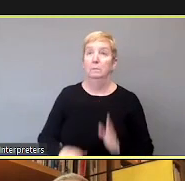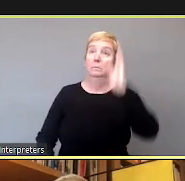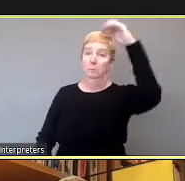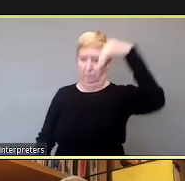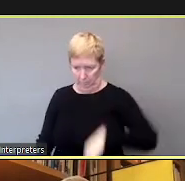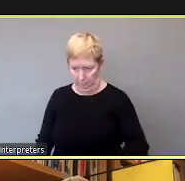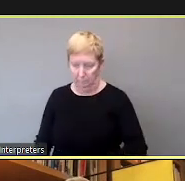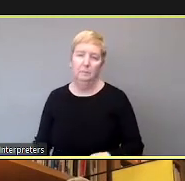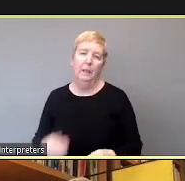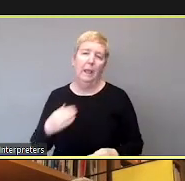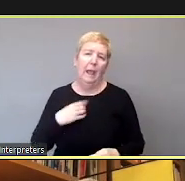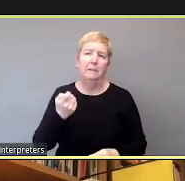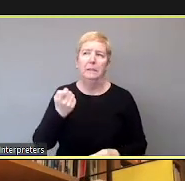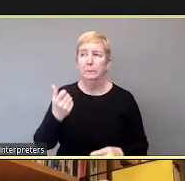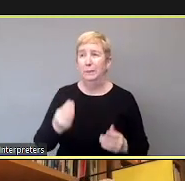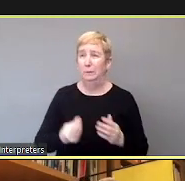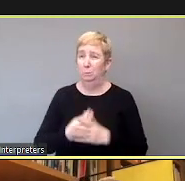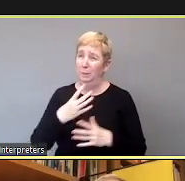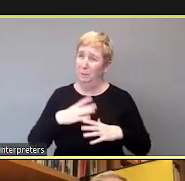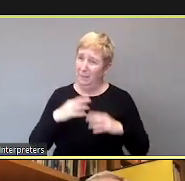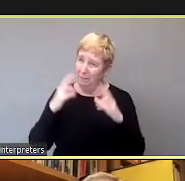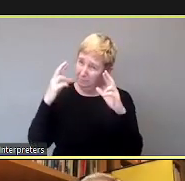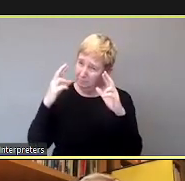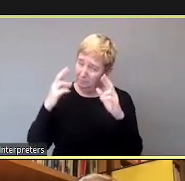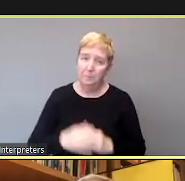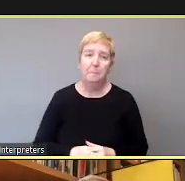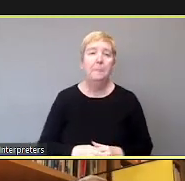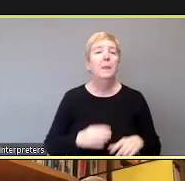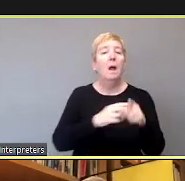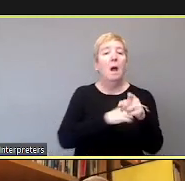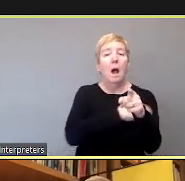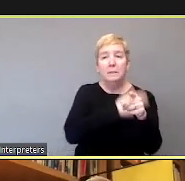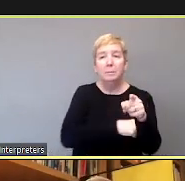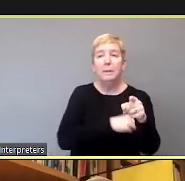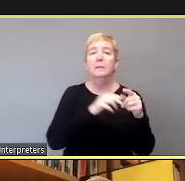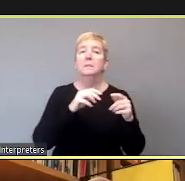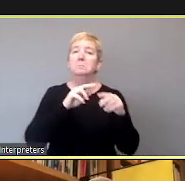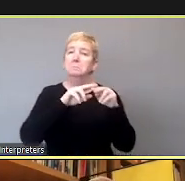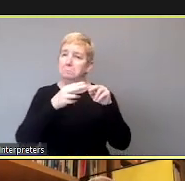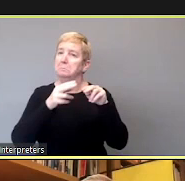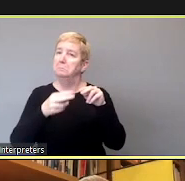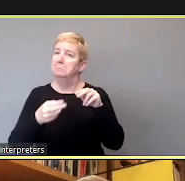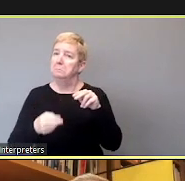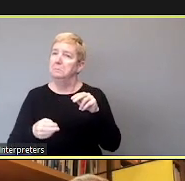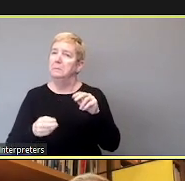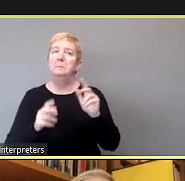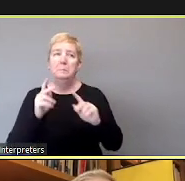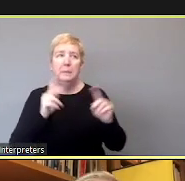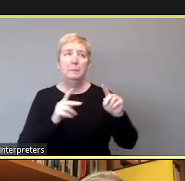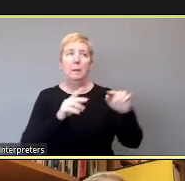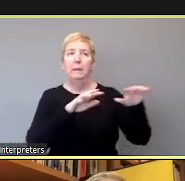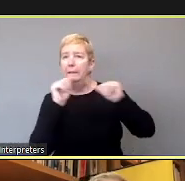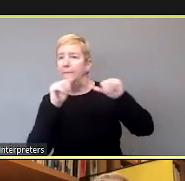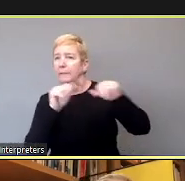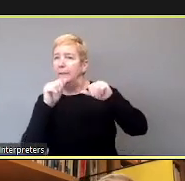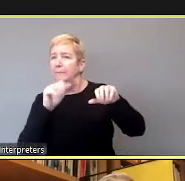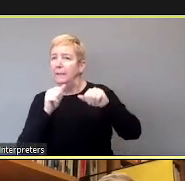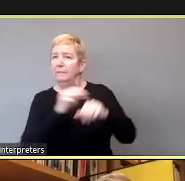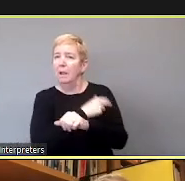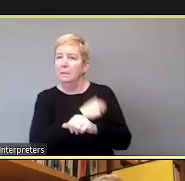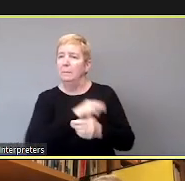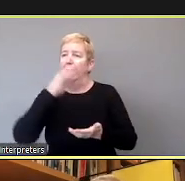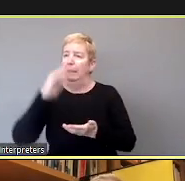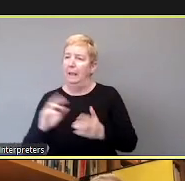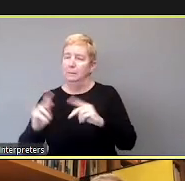it, a little bit of a spring break. Hospitalizations declining over the past week. And our hospitals, more important than what the numbers